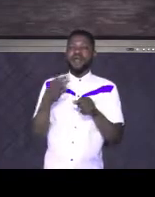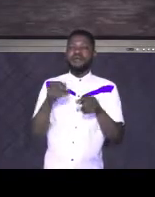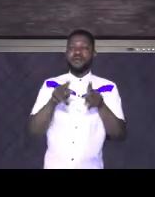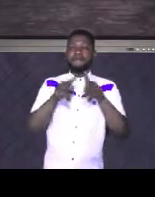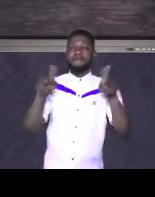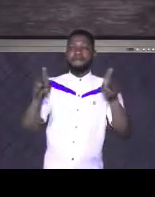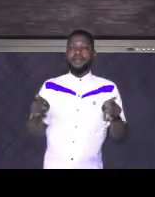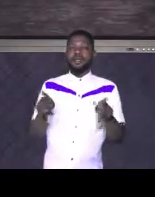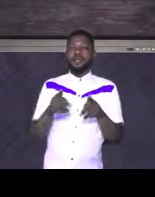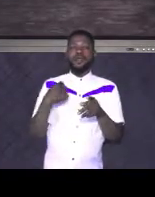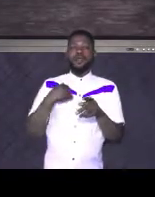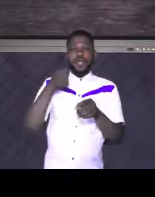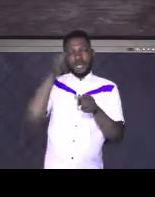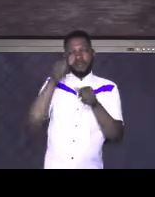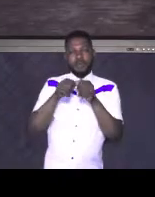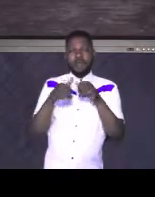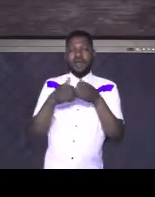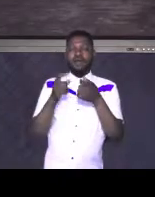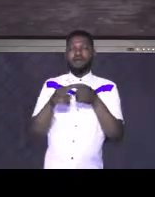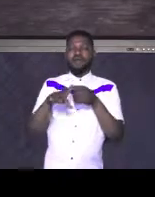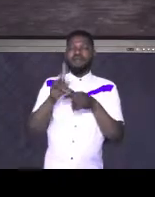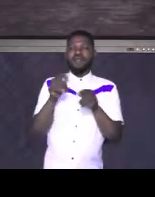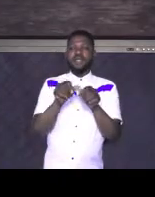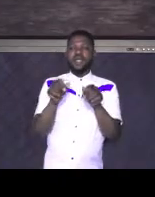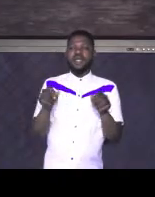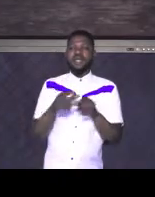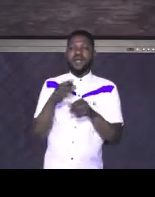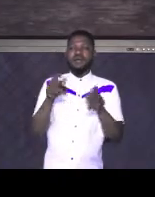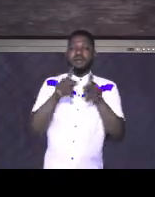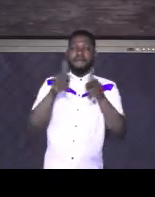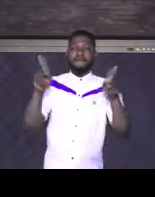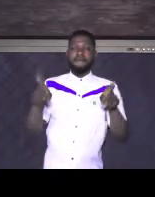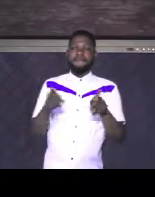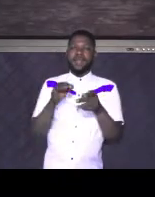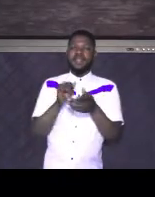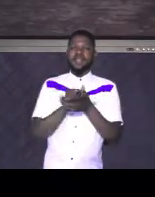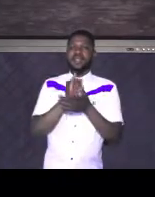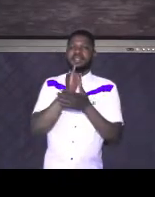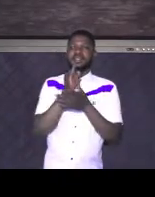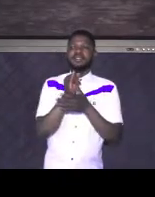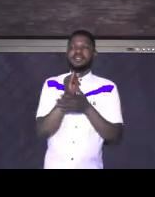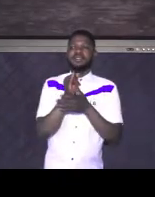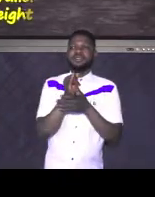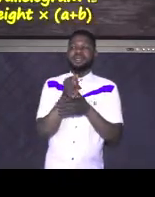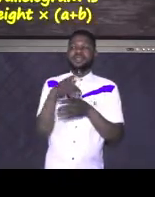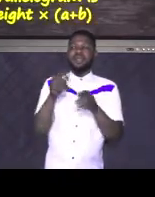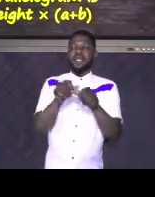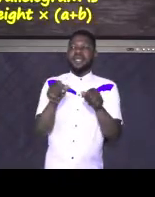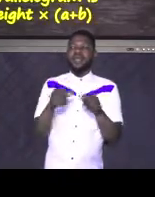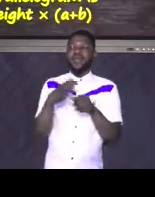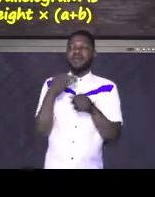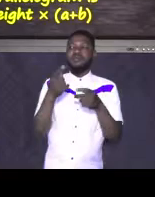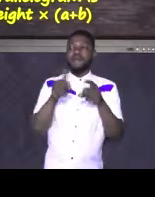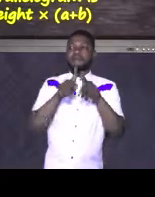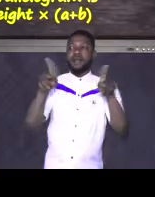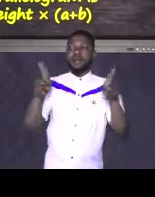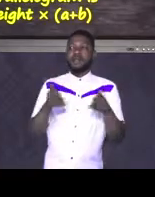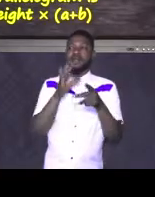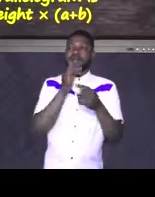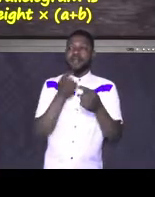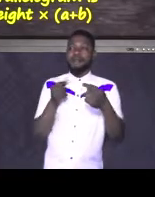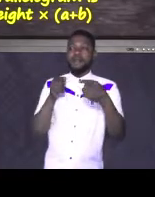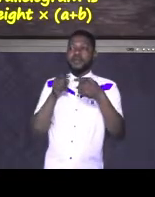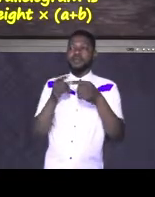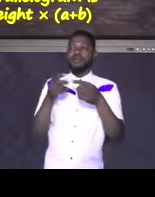parallelogram. But we remember how to find the area of a parallelogram, and that is, the area of a parallelogram